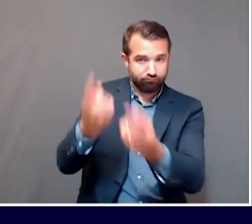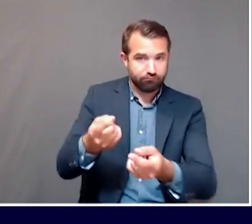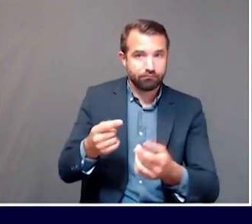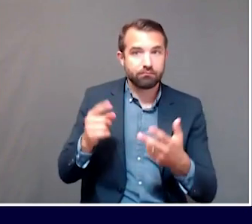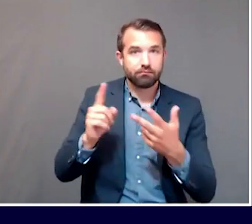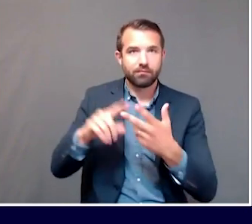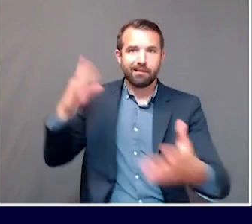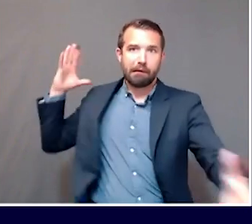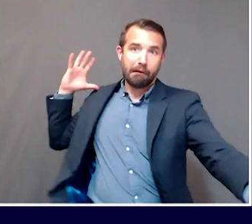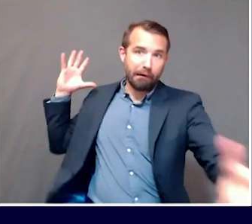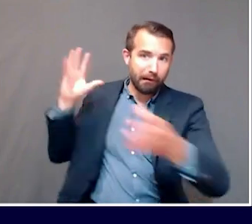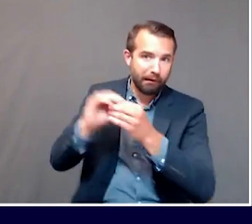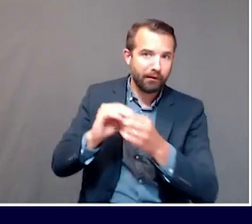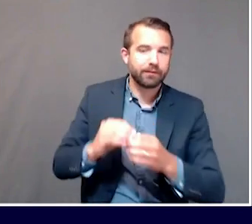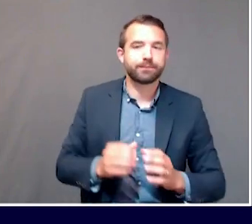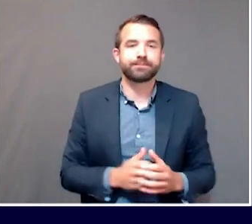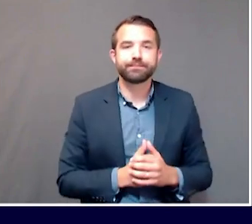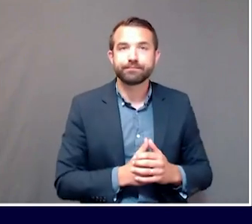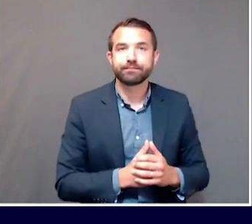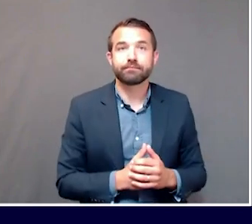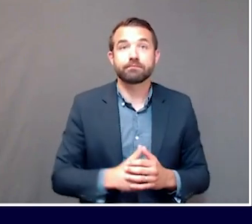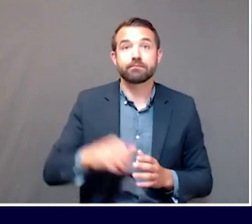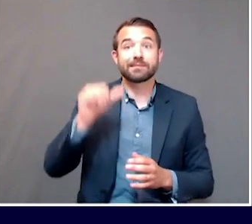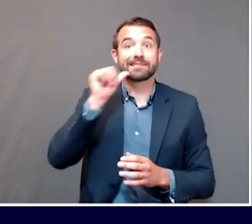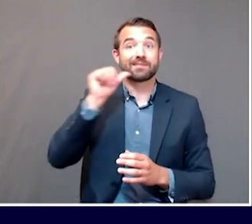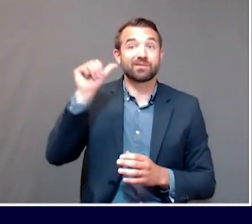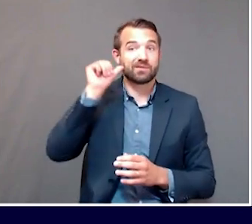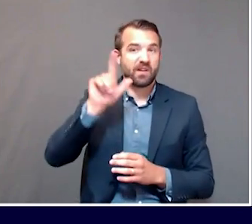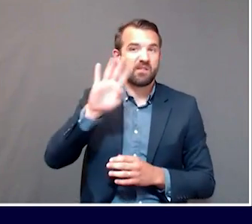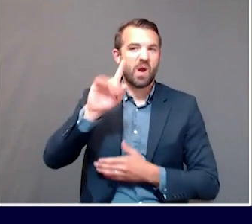yesterday in Maine alone, there were